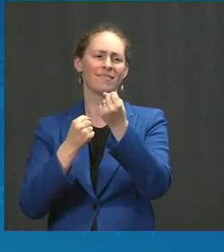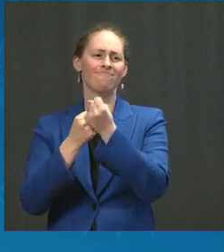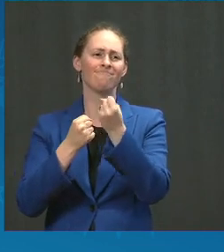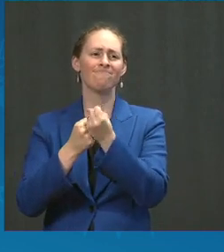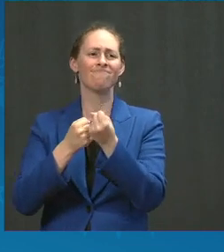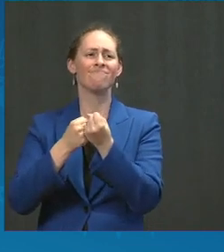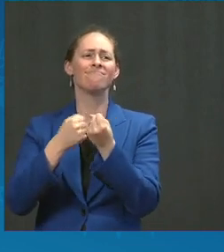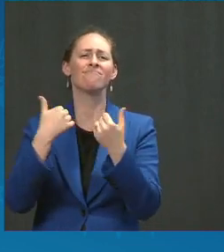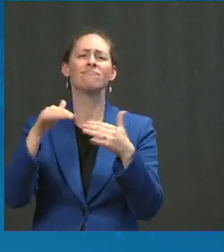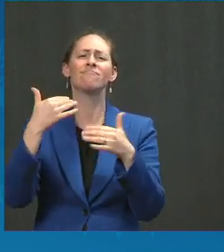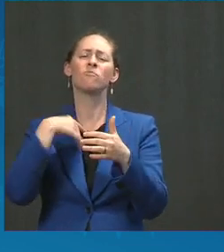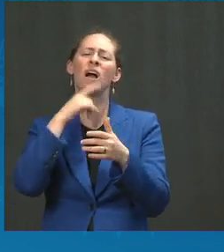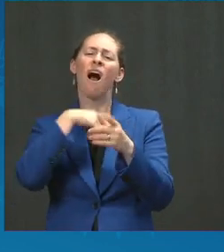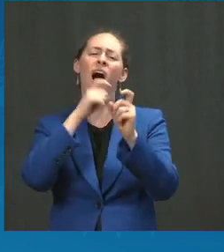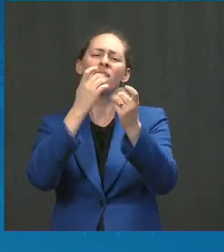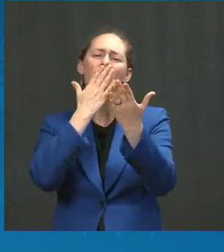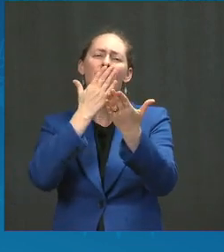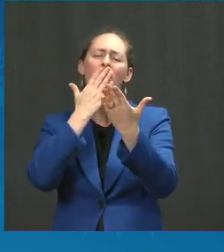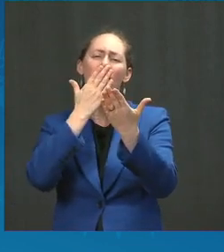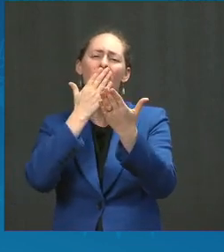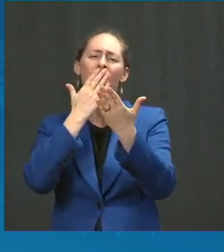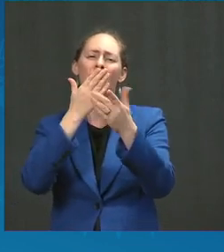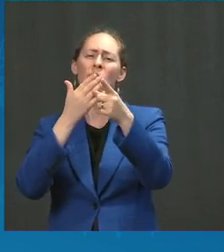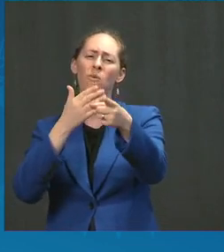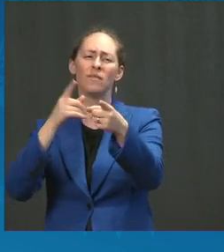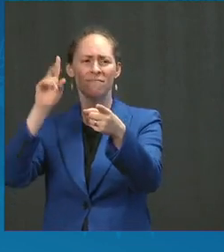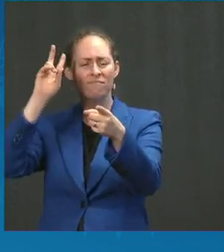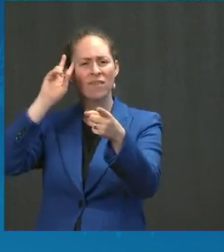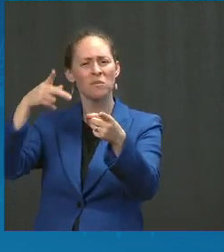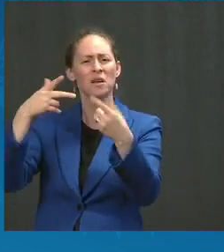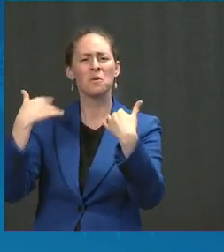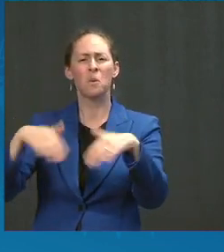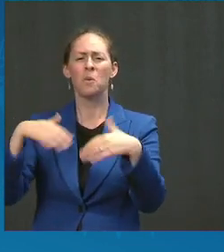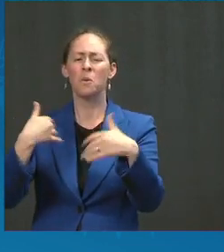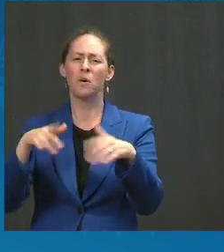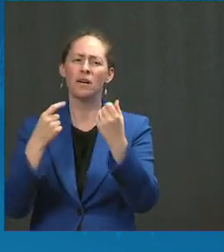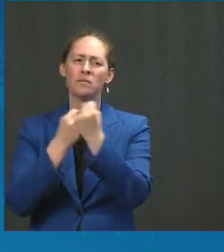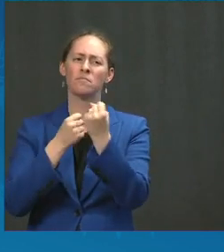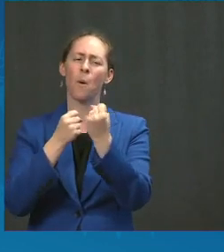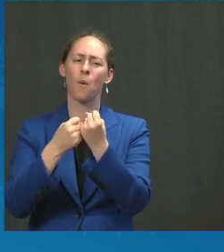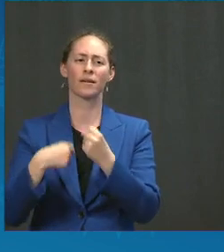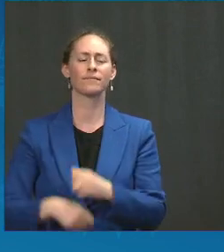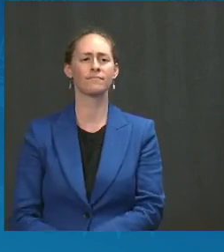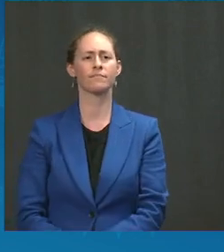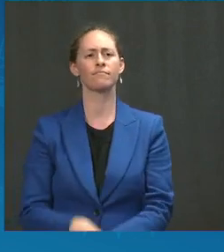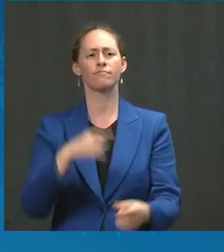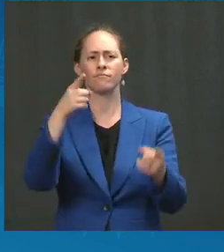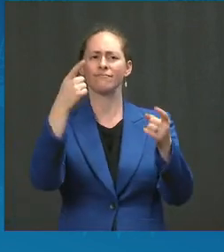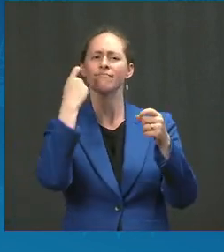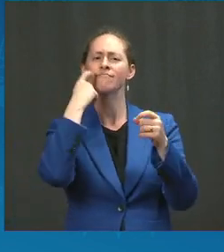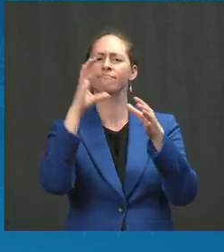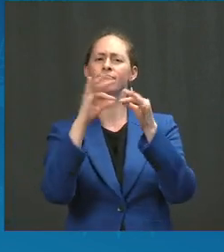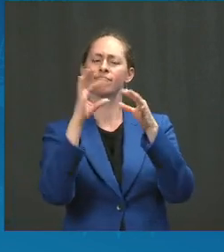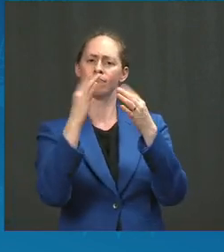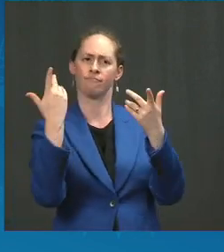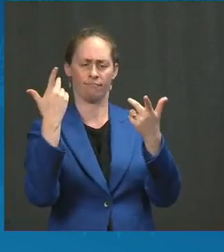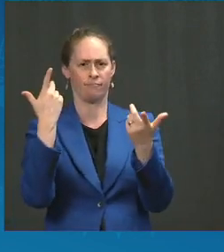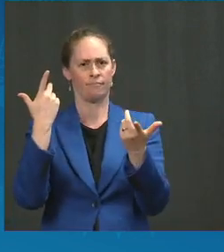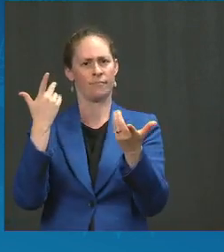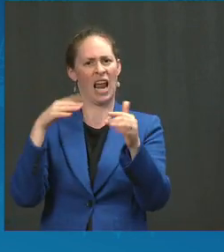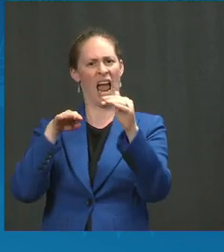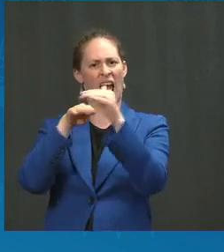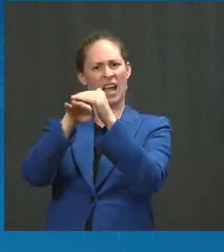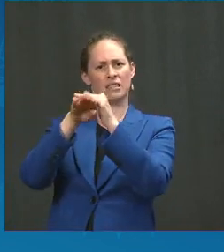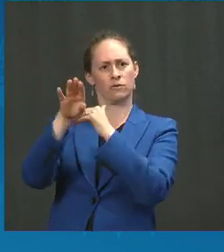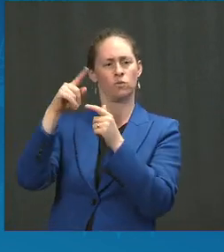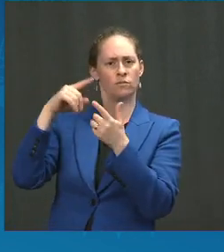enough for being here with us small business owners today. You mentioned access to capital in your remarks, as well as the administrator,